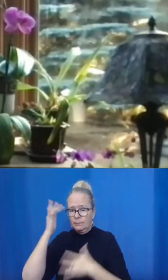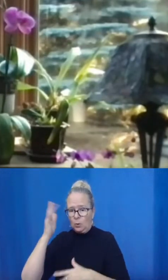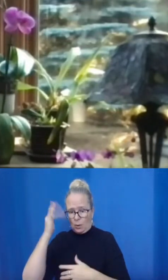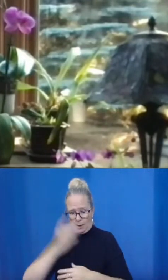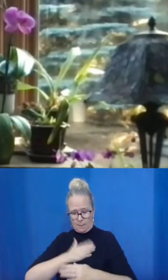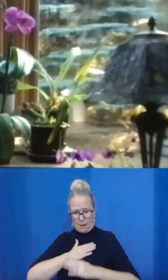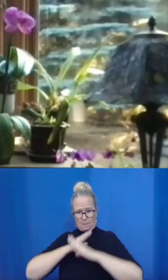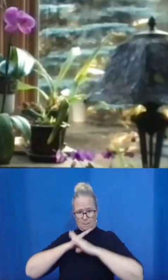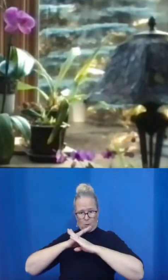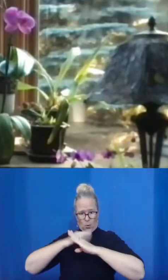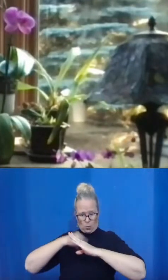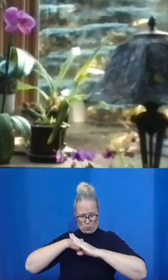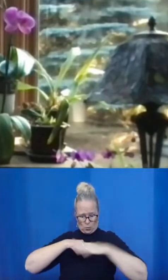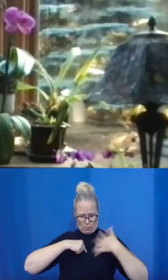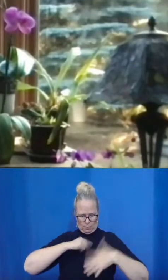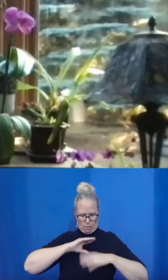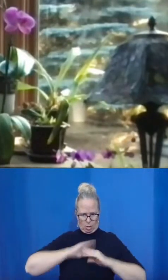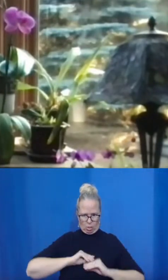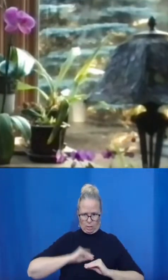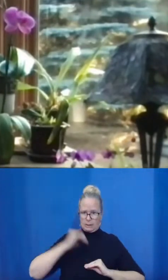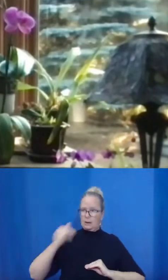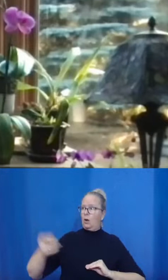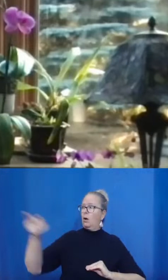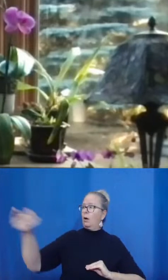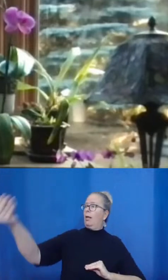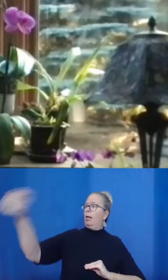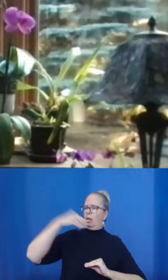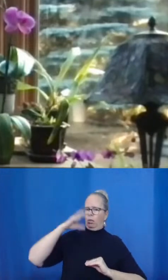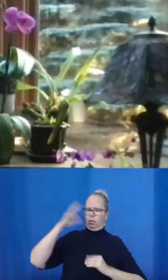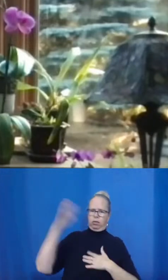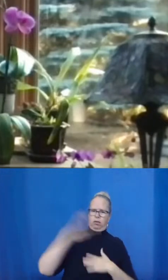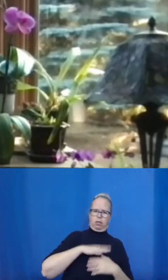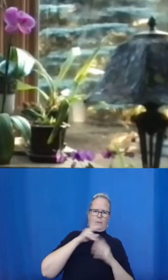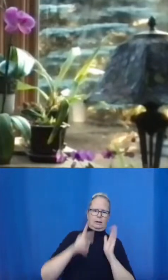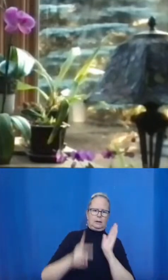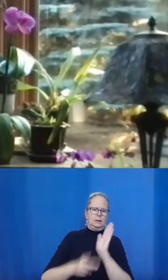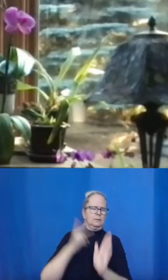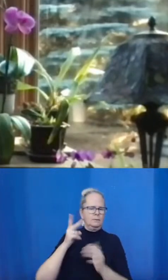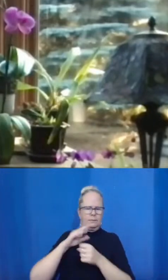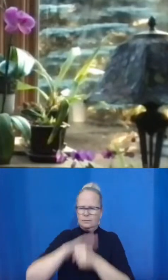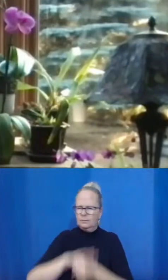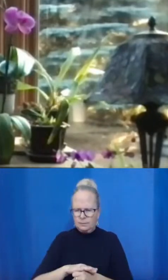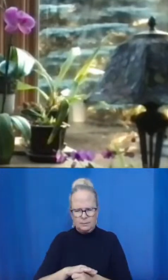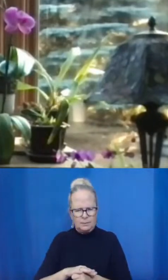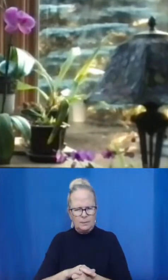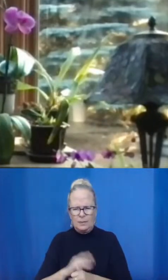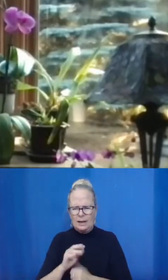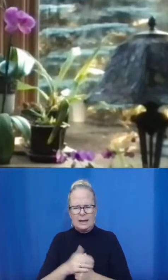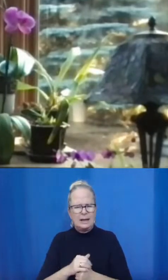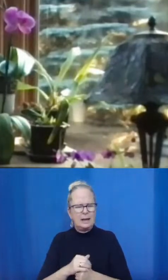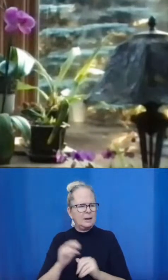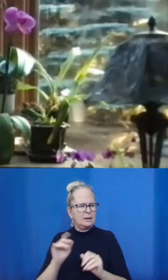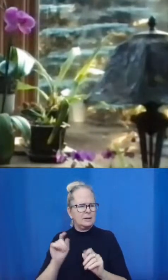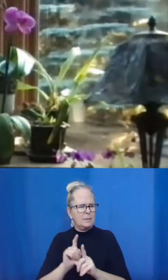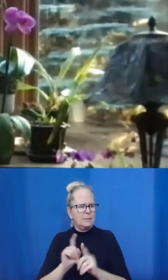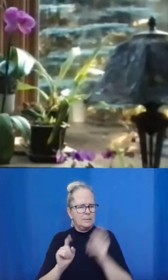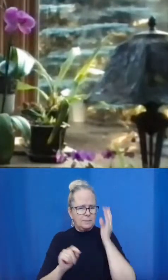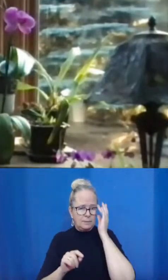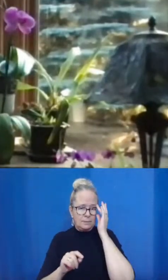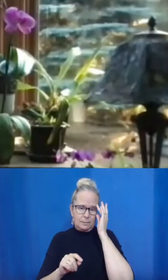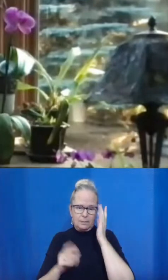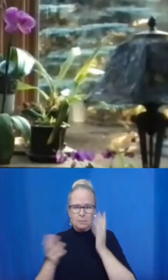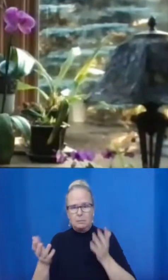a non-immunosuppressed, than the rest of the population. Obviously, this places them at great risk. And